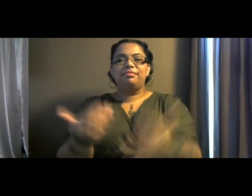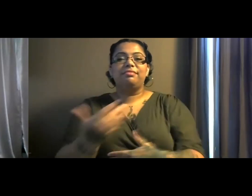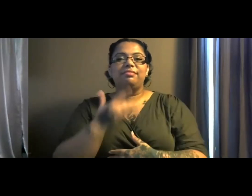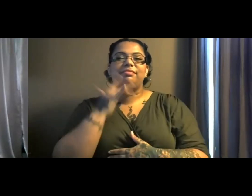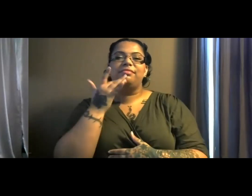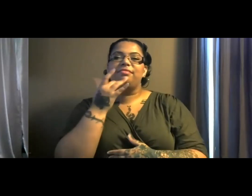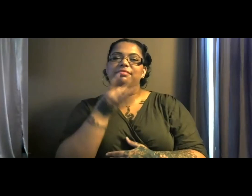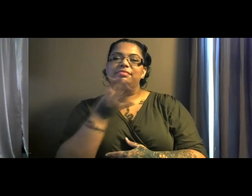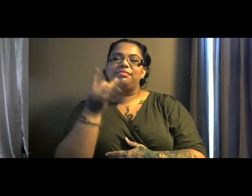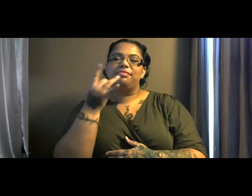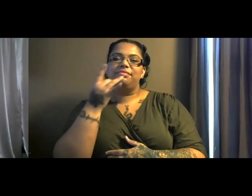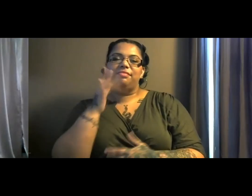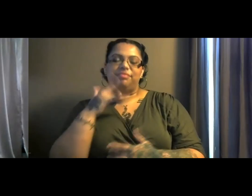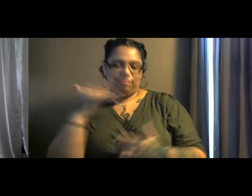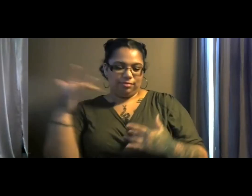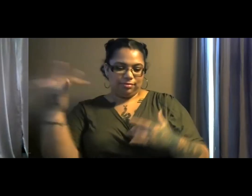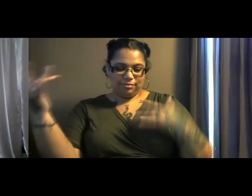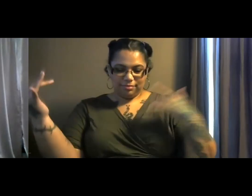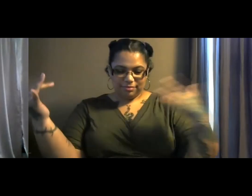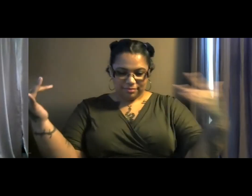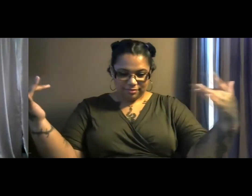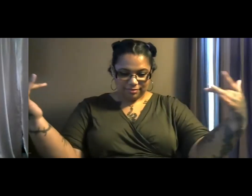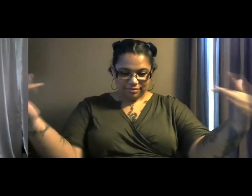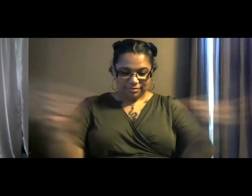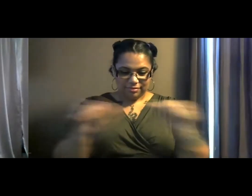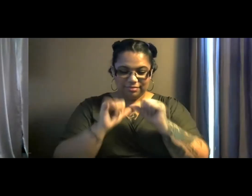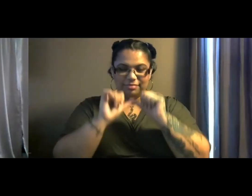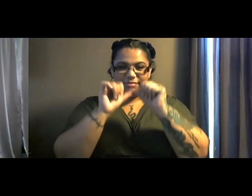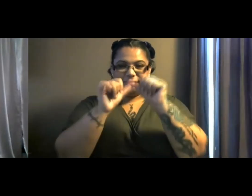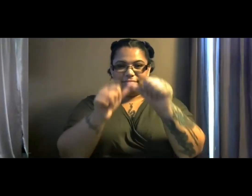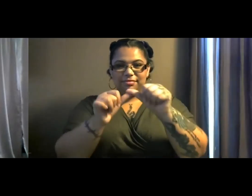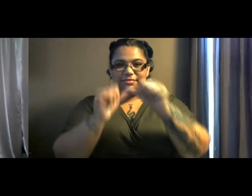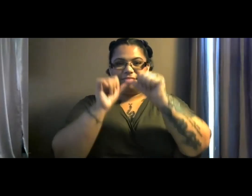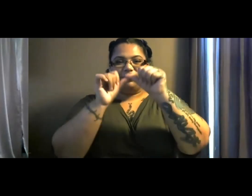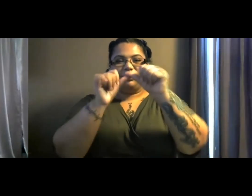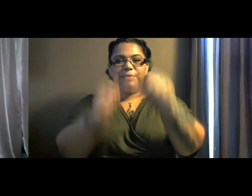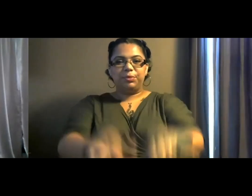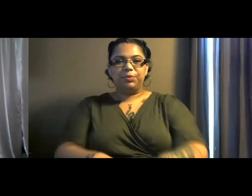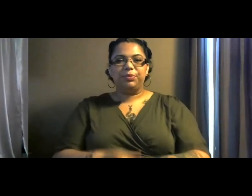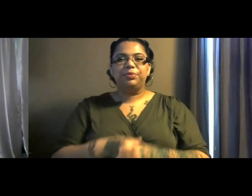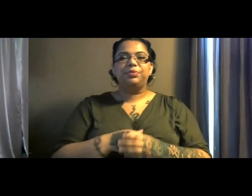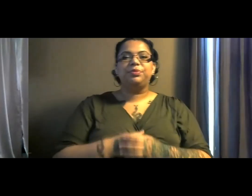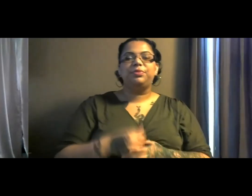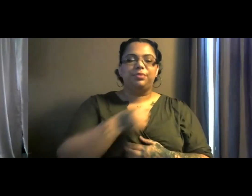Shine on, oh, shine on.